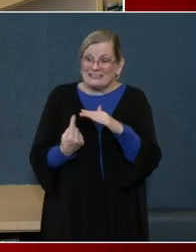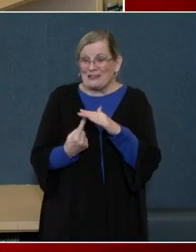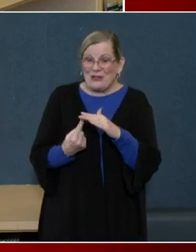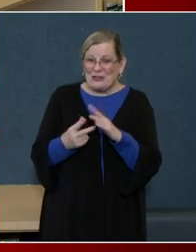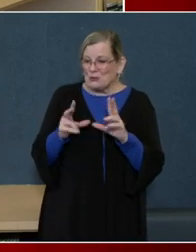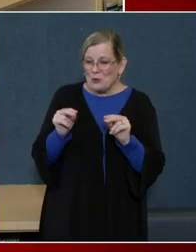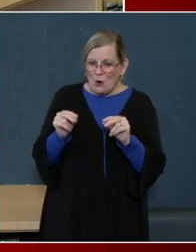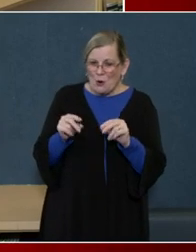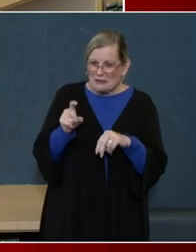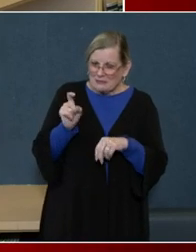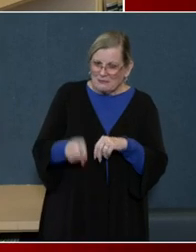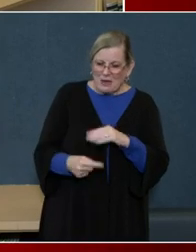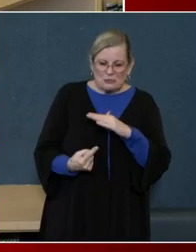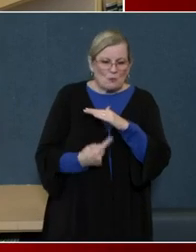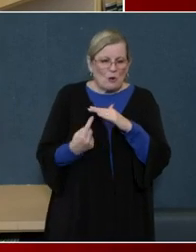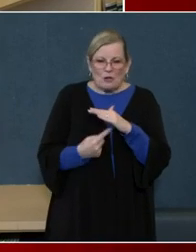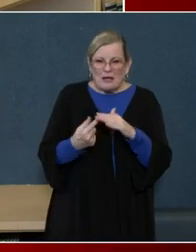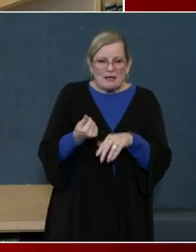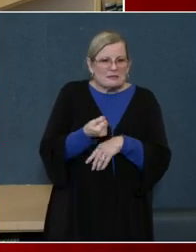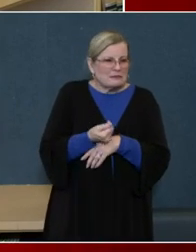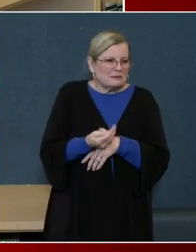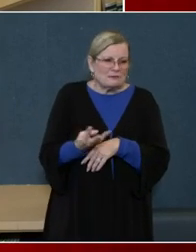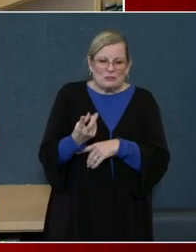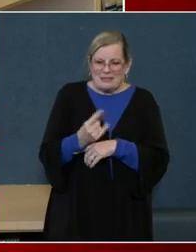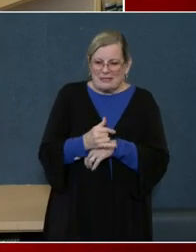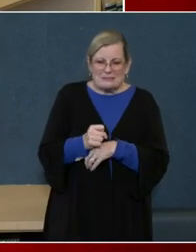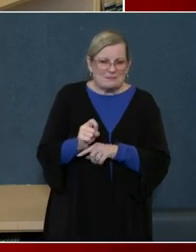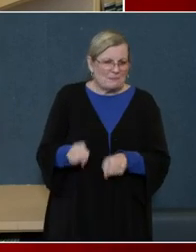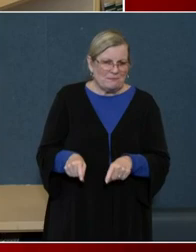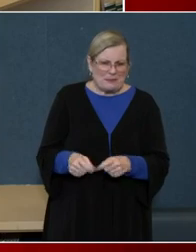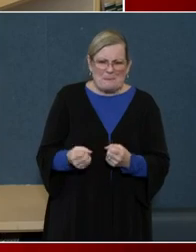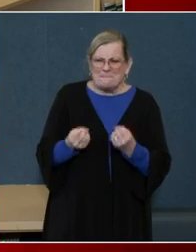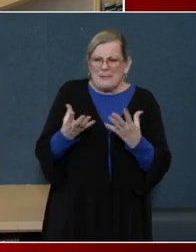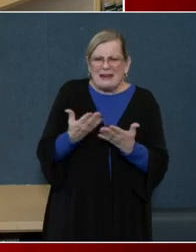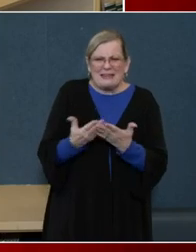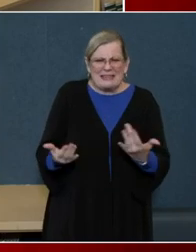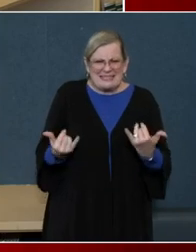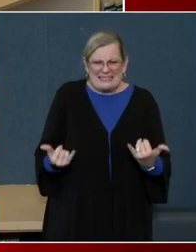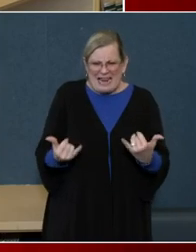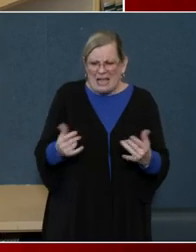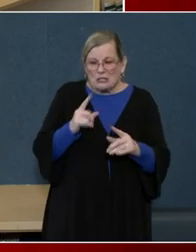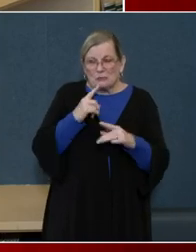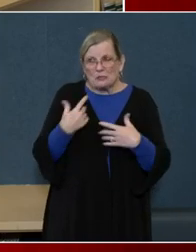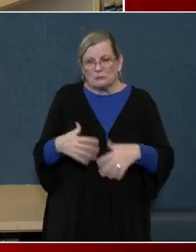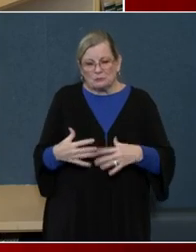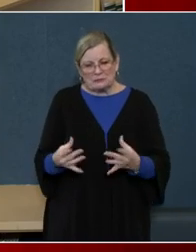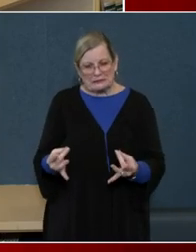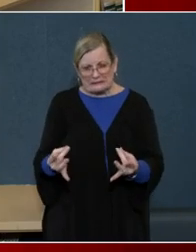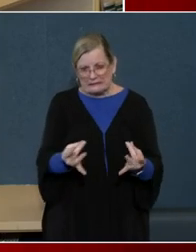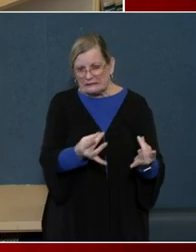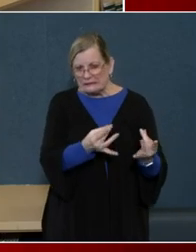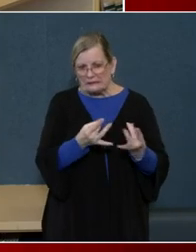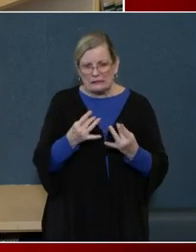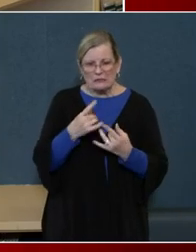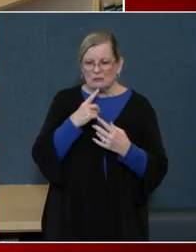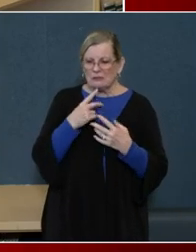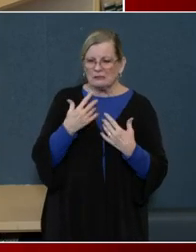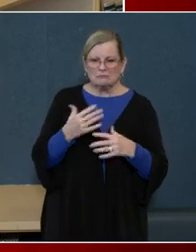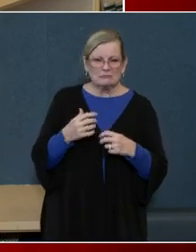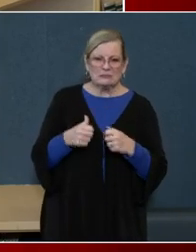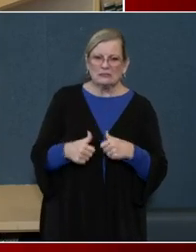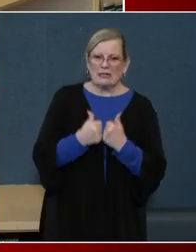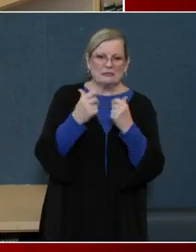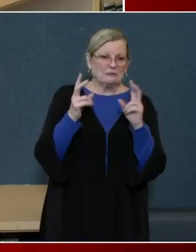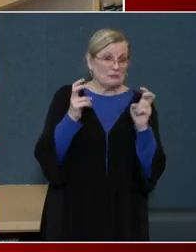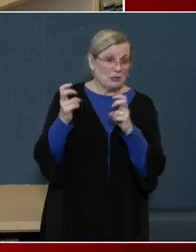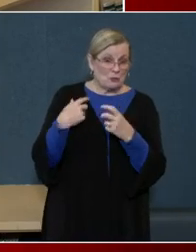now that are such hot topics. And those are our advice to district residents who have concern about